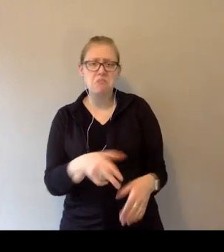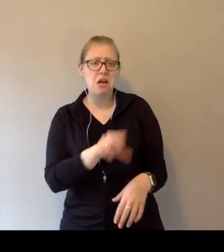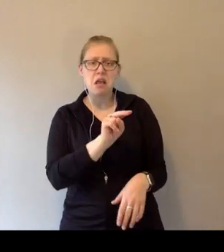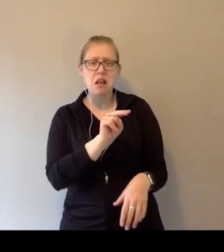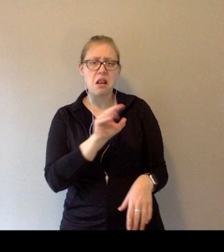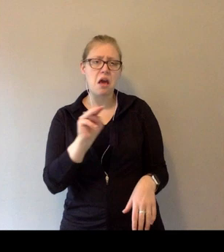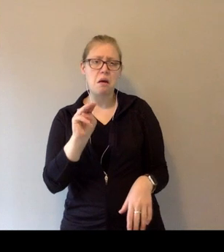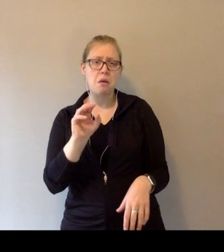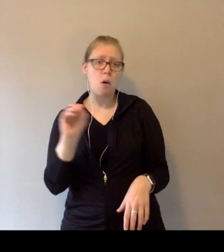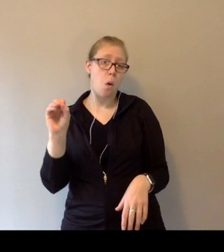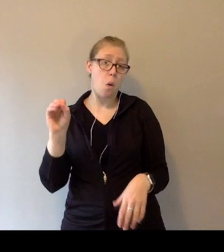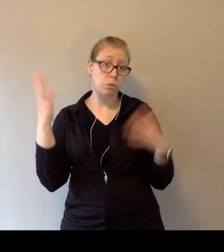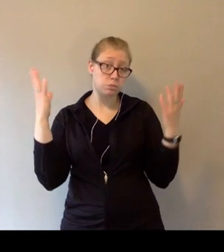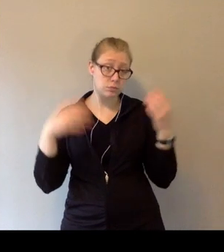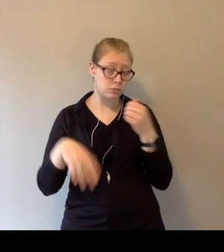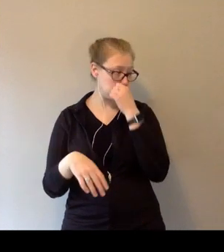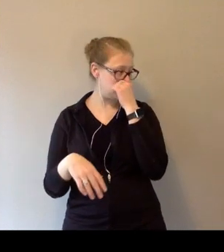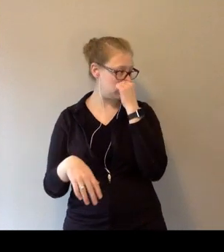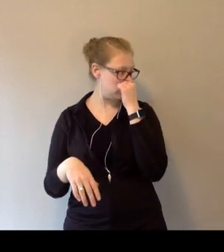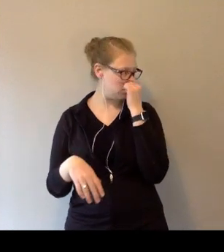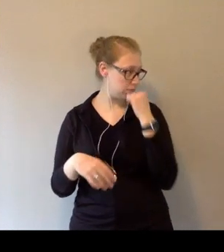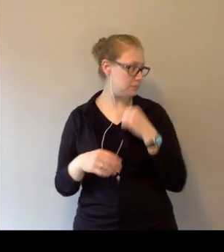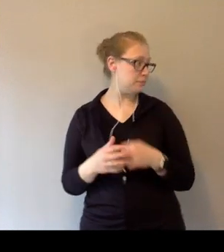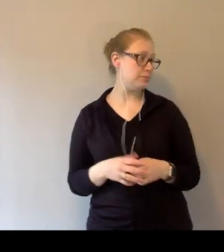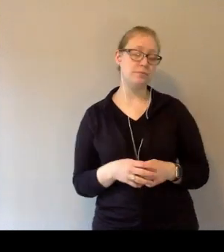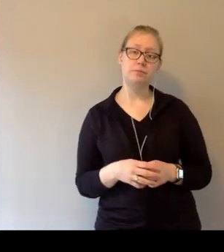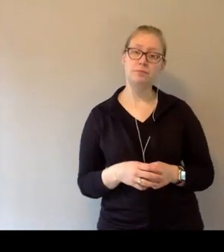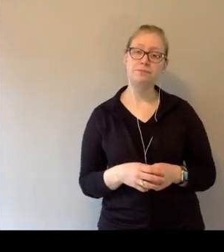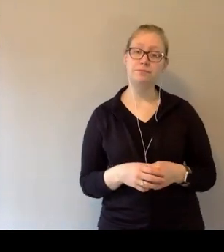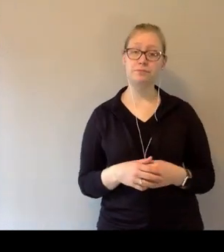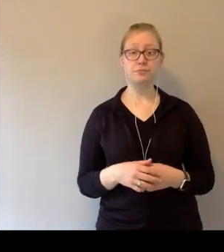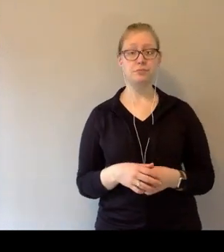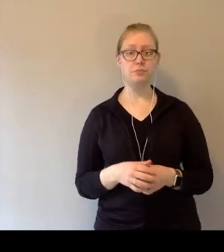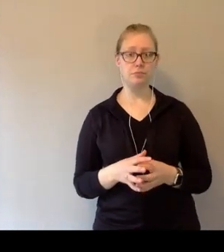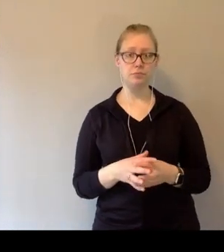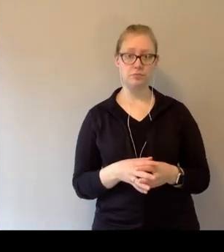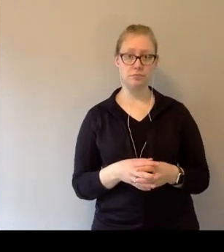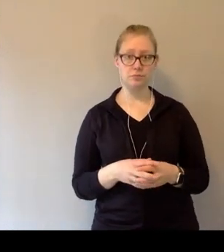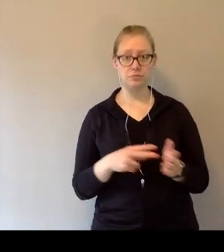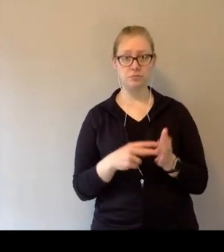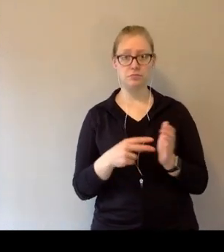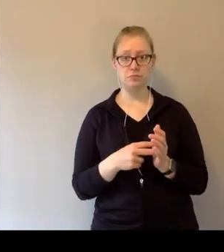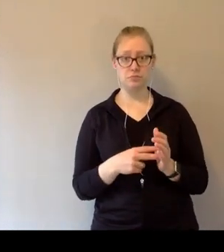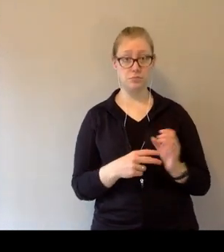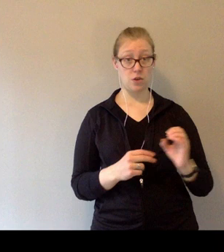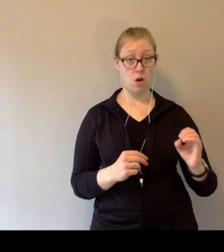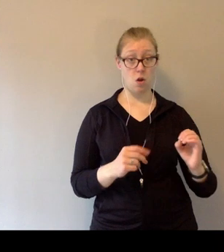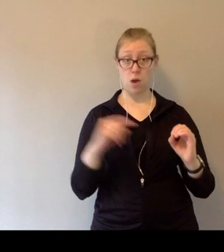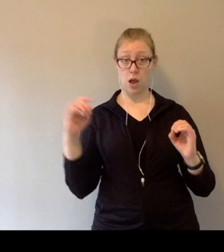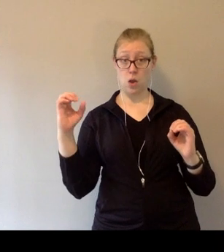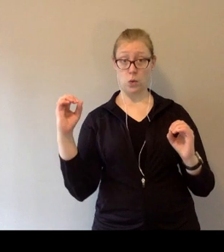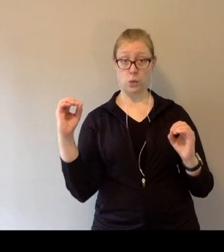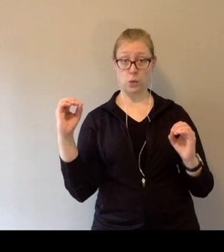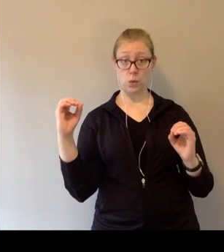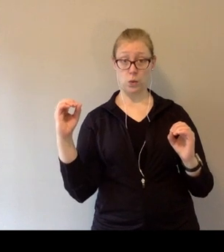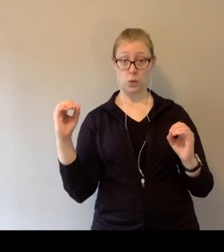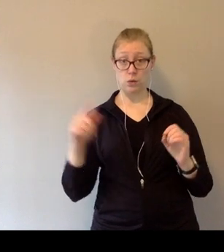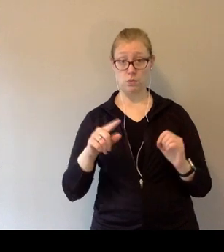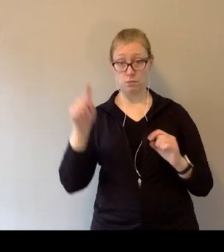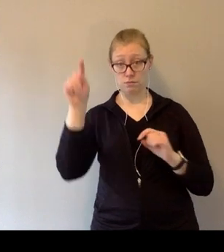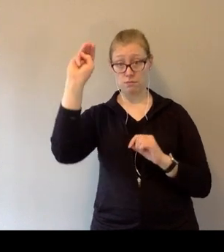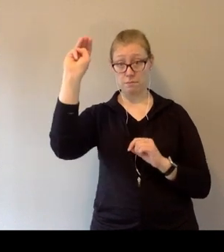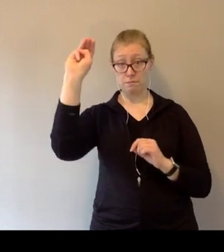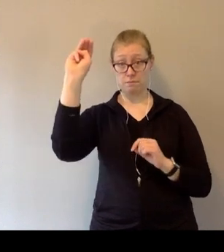M, and O? So this would be little o, little m, and little